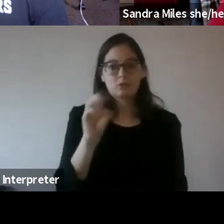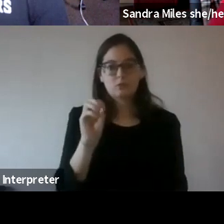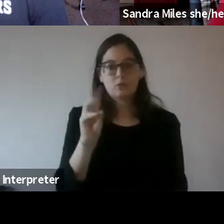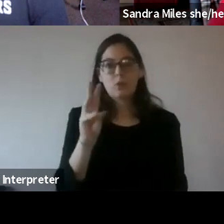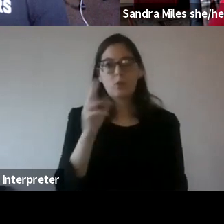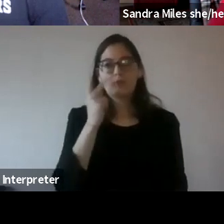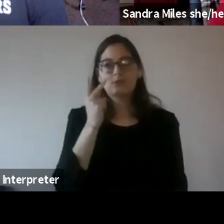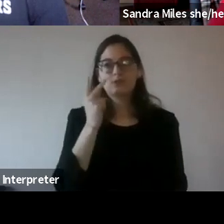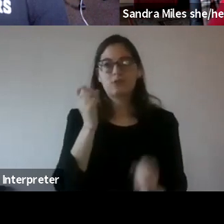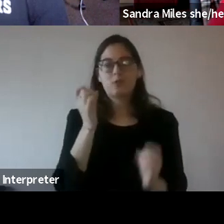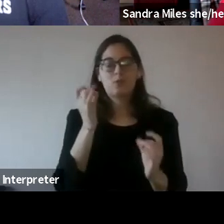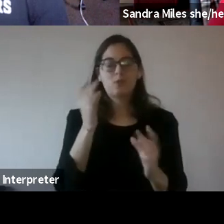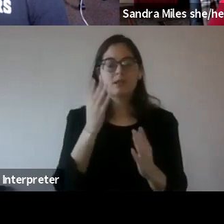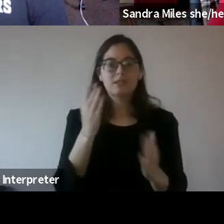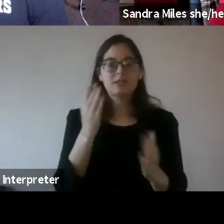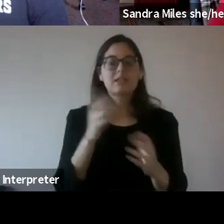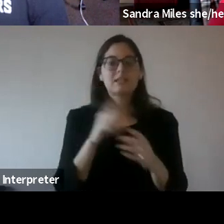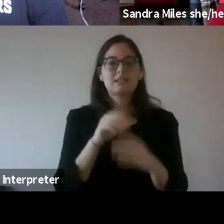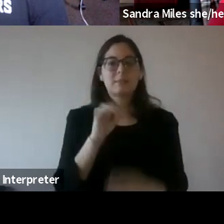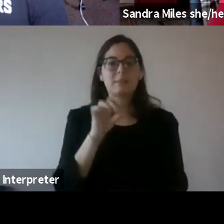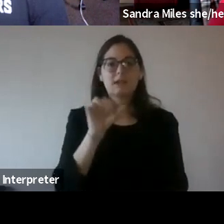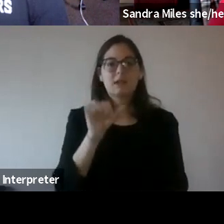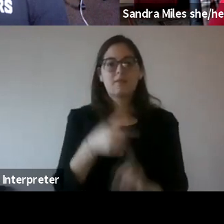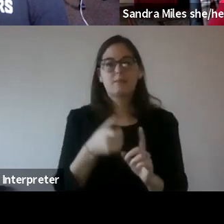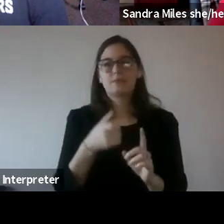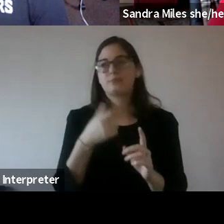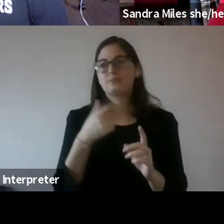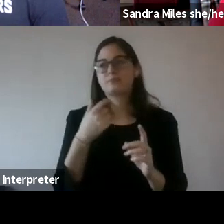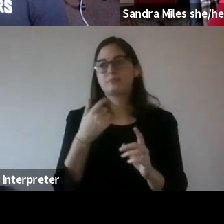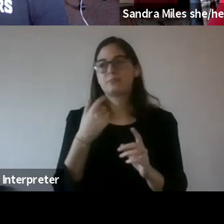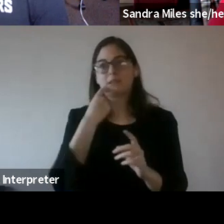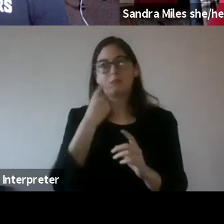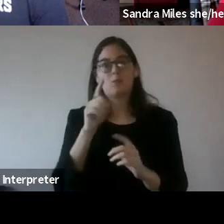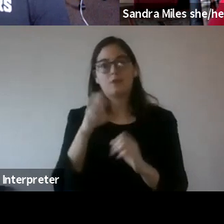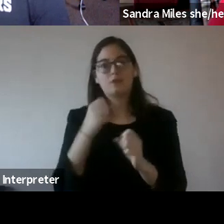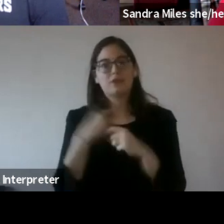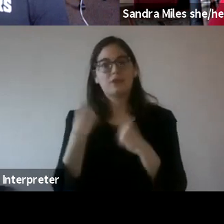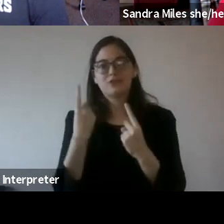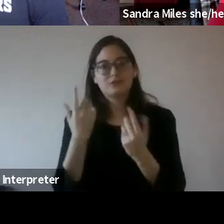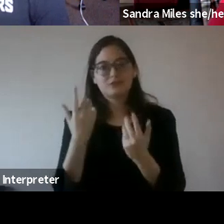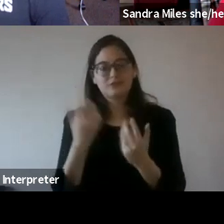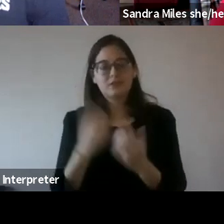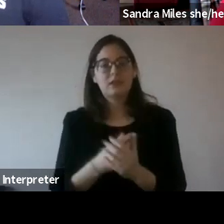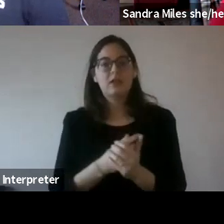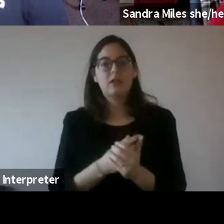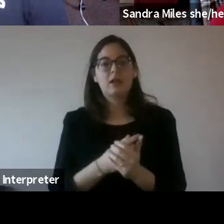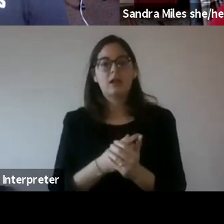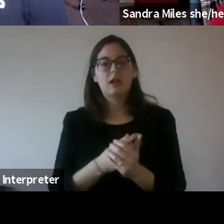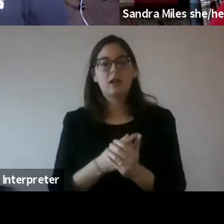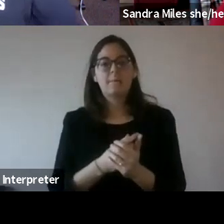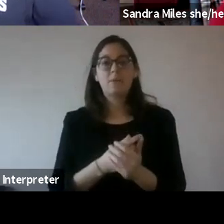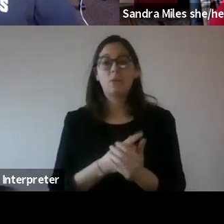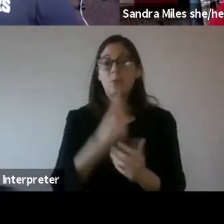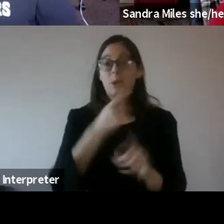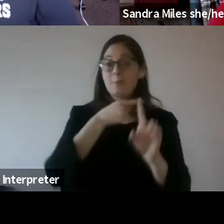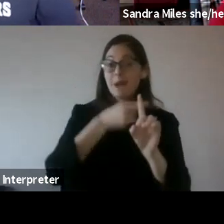things that are in the media from the last 100 years or so. But one positive